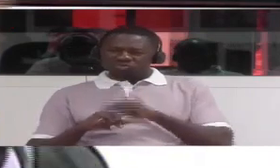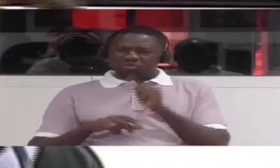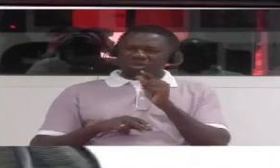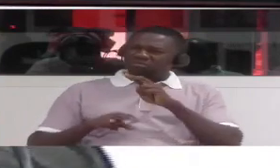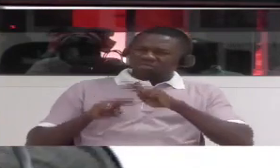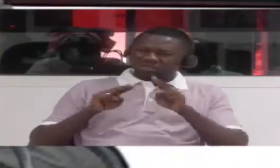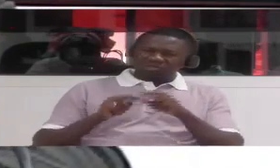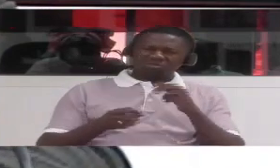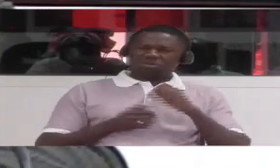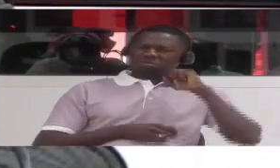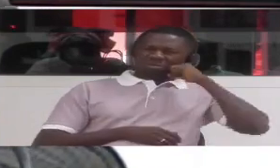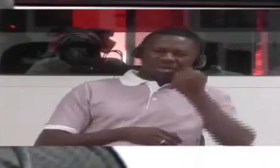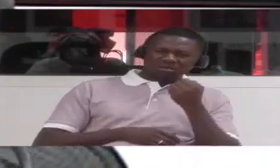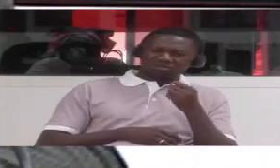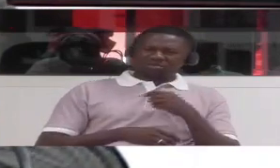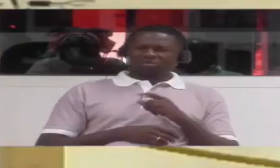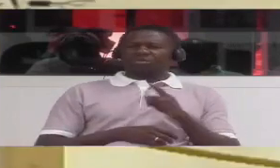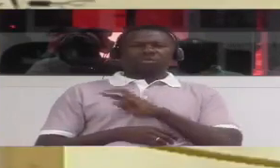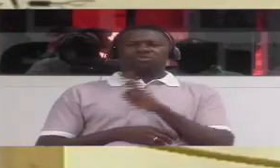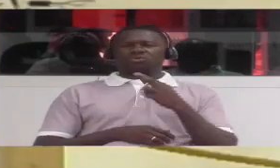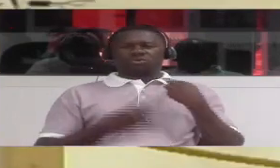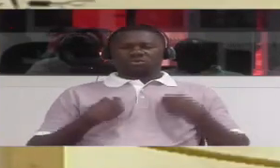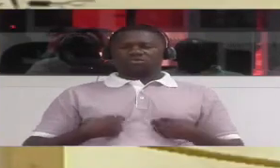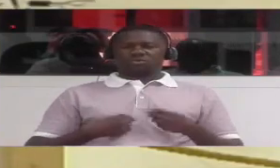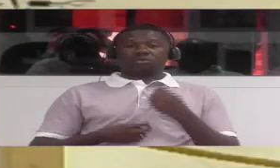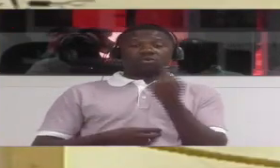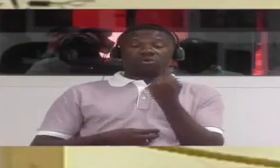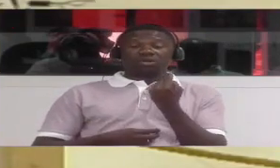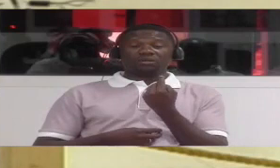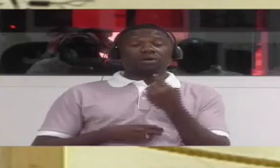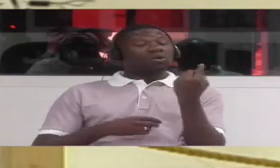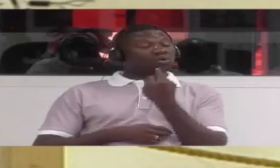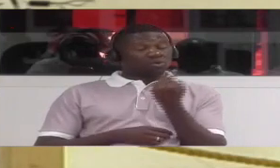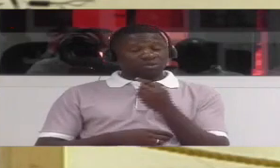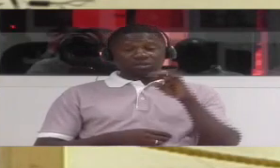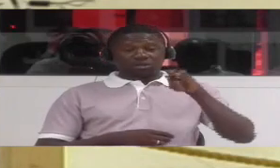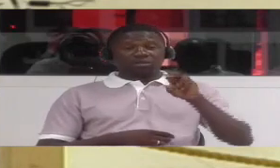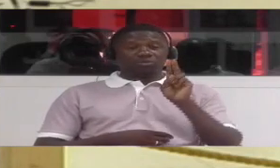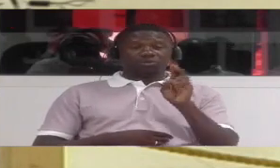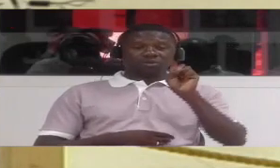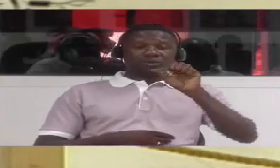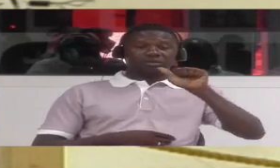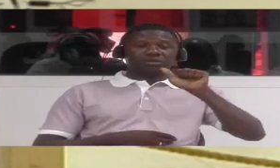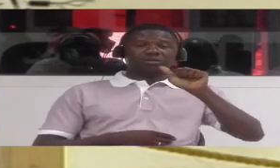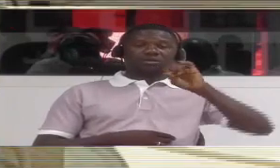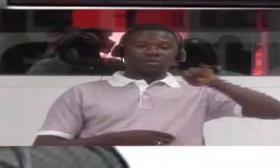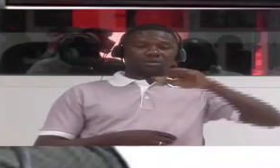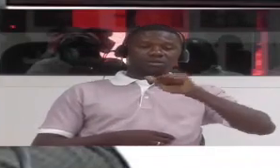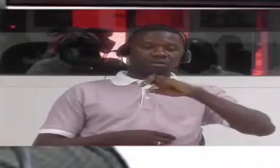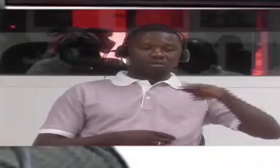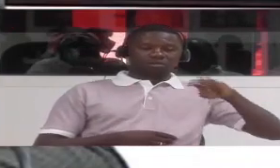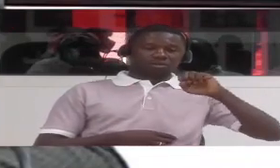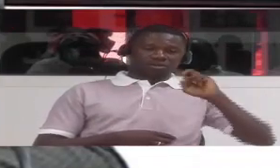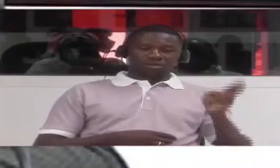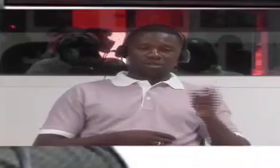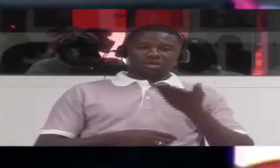uniform. There was no uniform like wearing. And you only Musa Jamme was in full uniform. You told